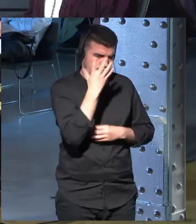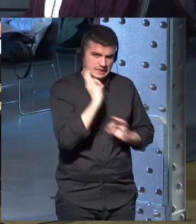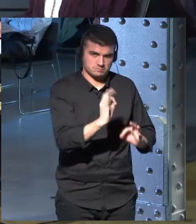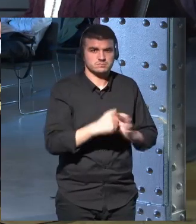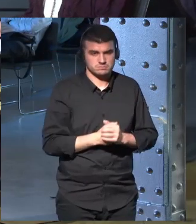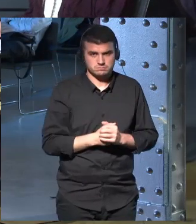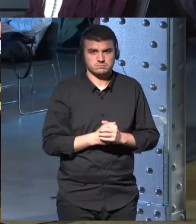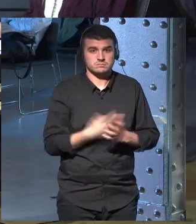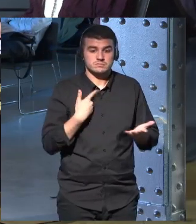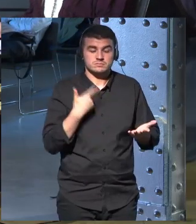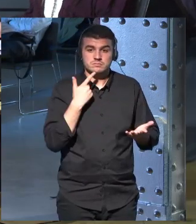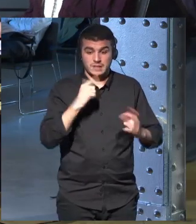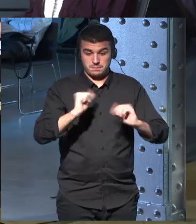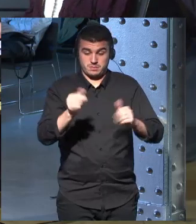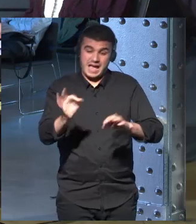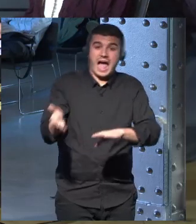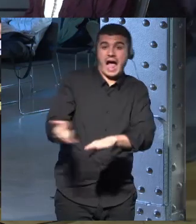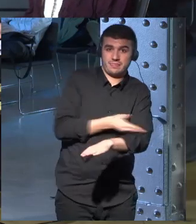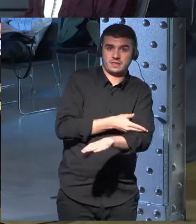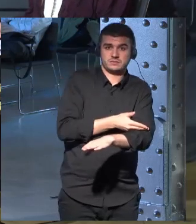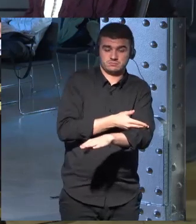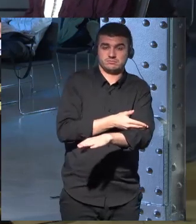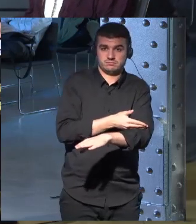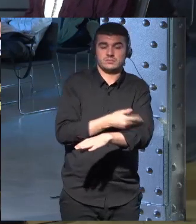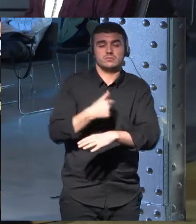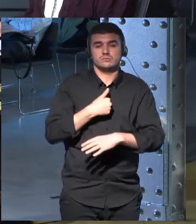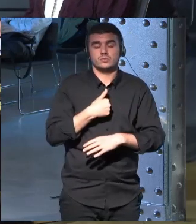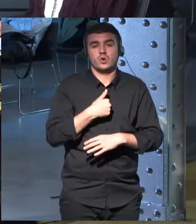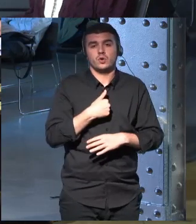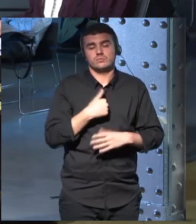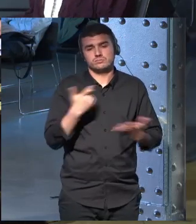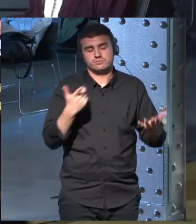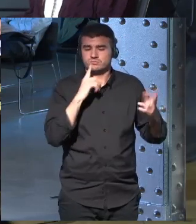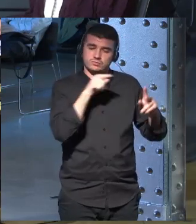Before we begin, though, let me publicly thank